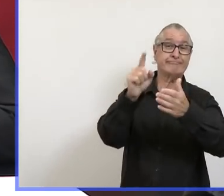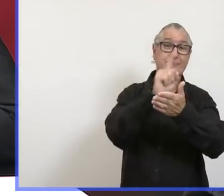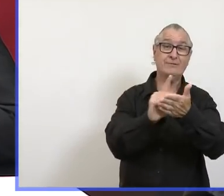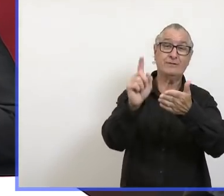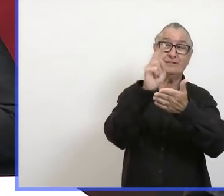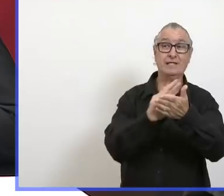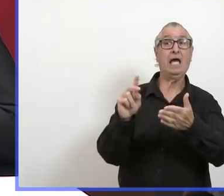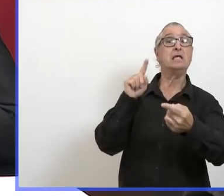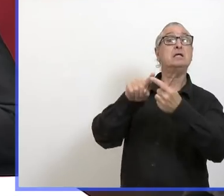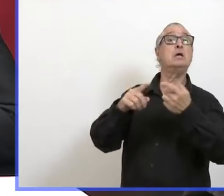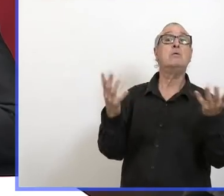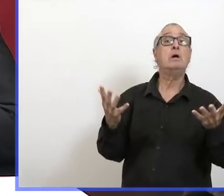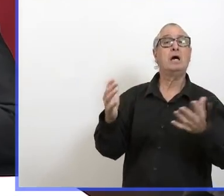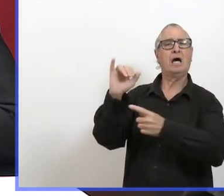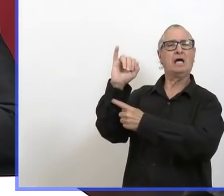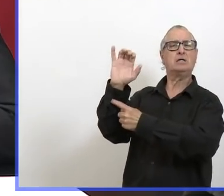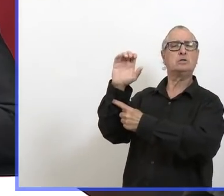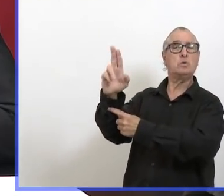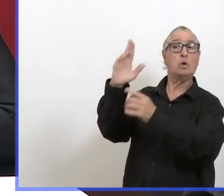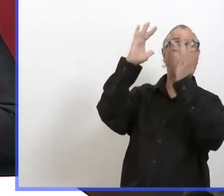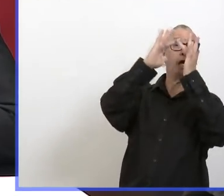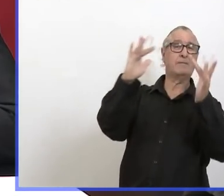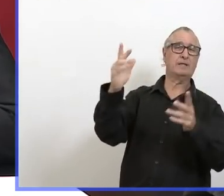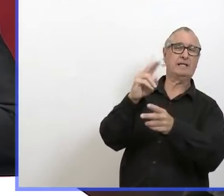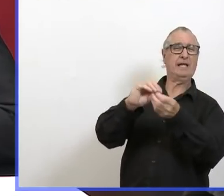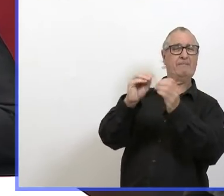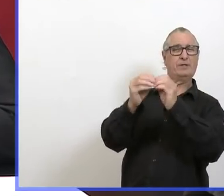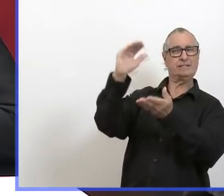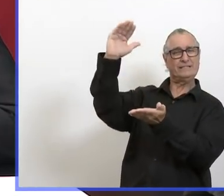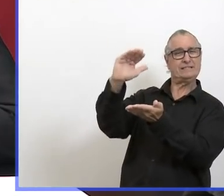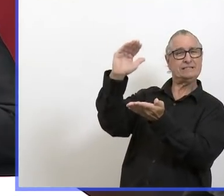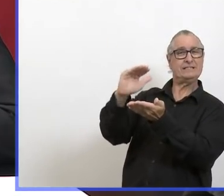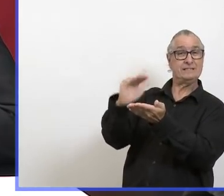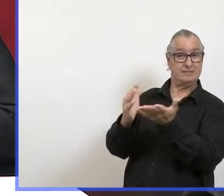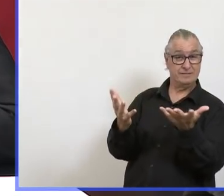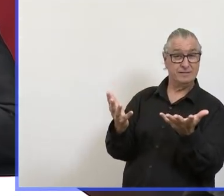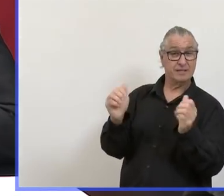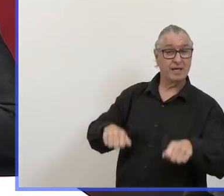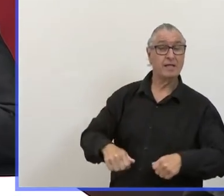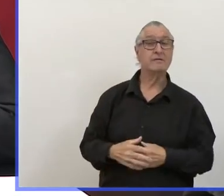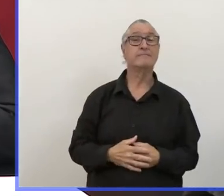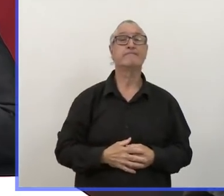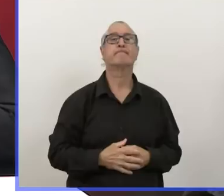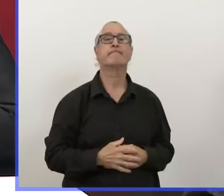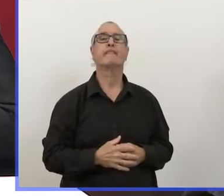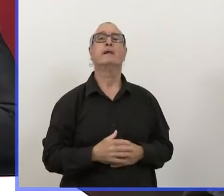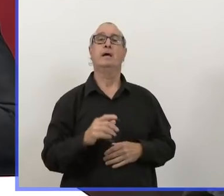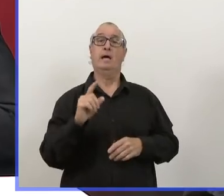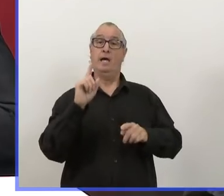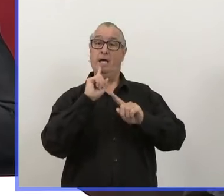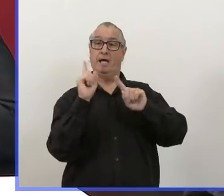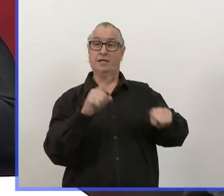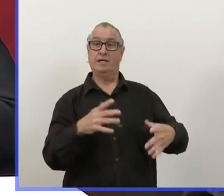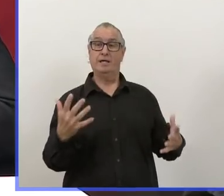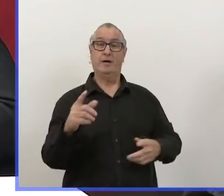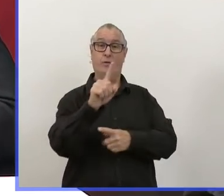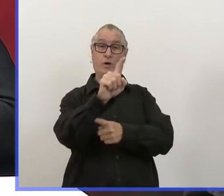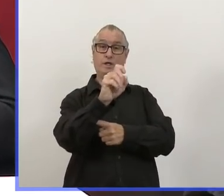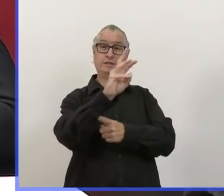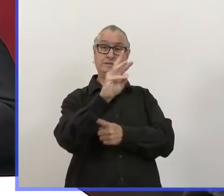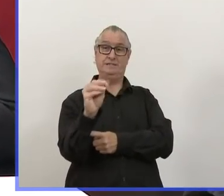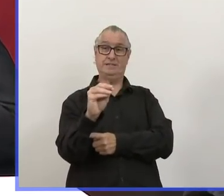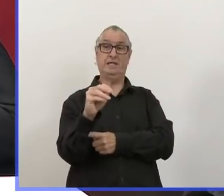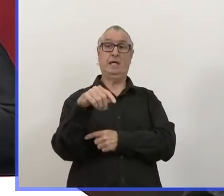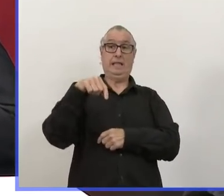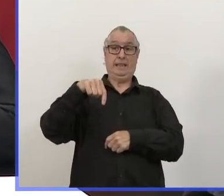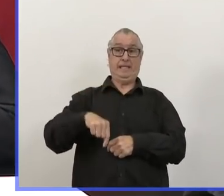there's a 65 in Manitoba ICU related to COVID. In Manitoba, there's 125 ICU beds utilized, not just for COVID,